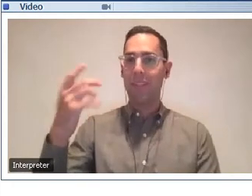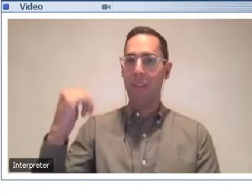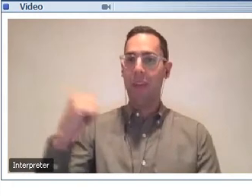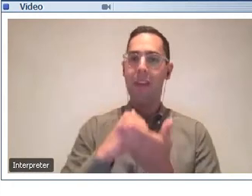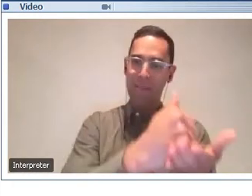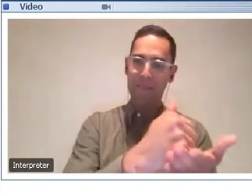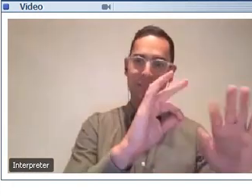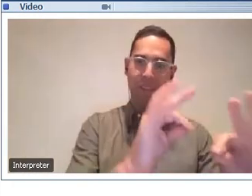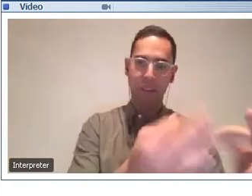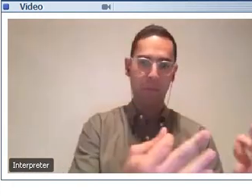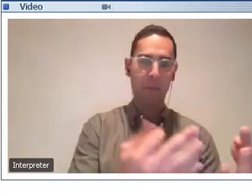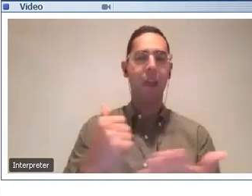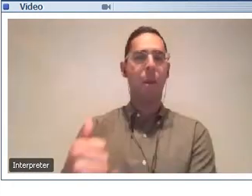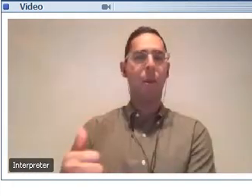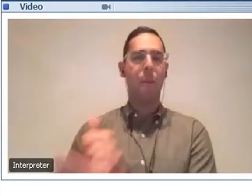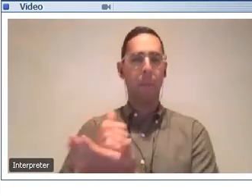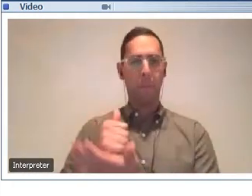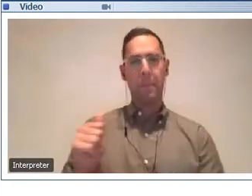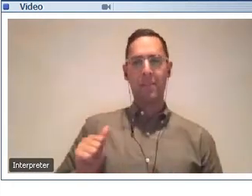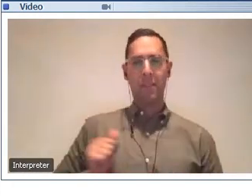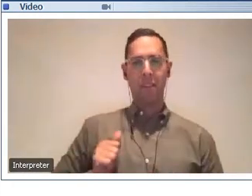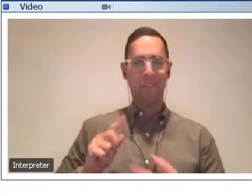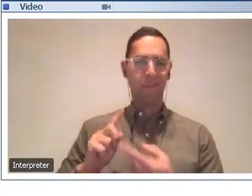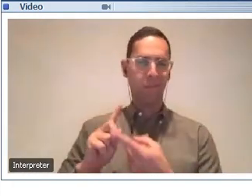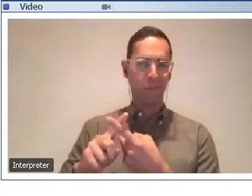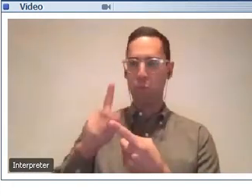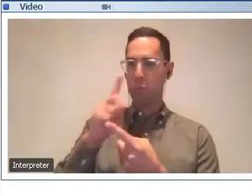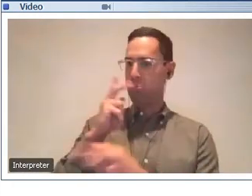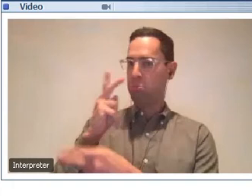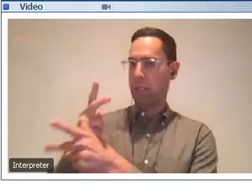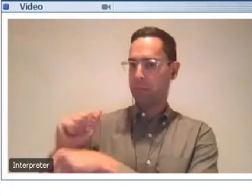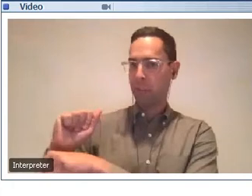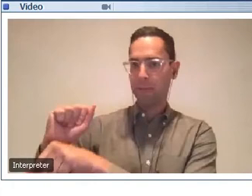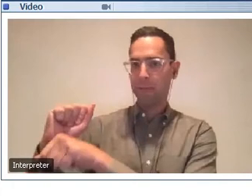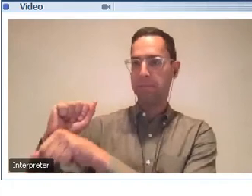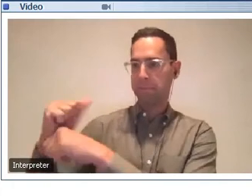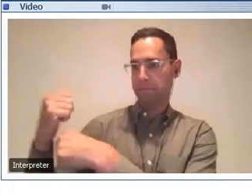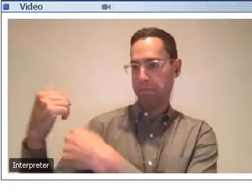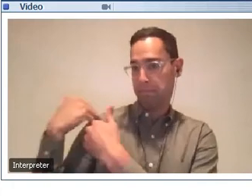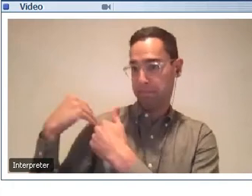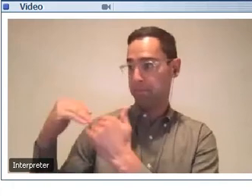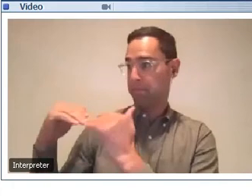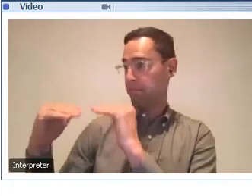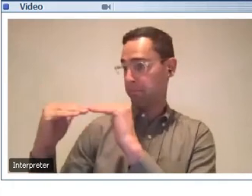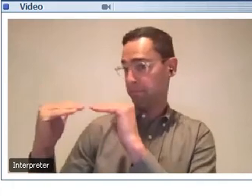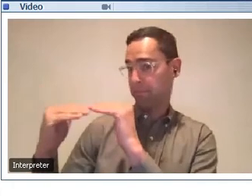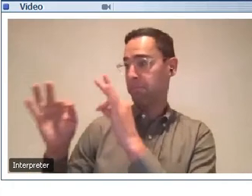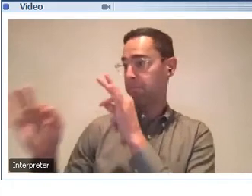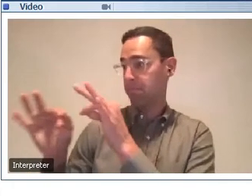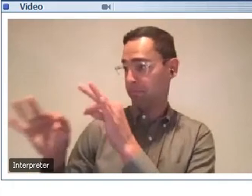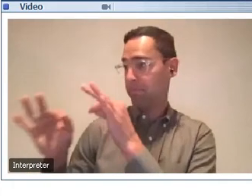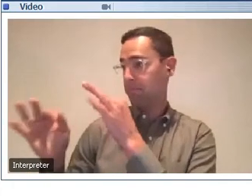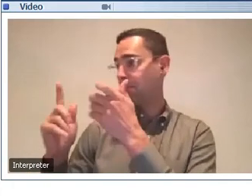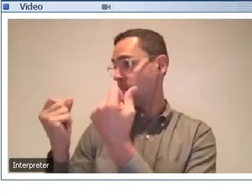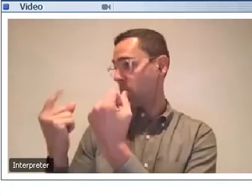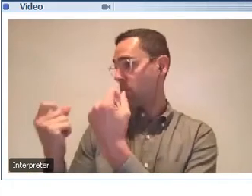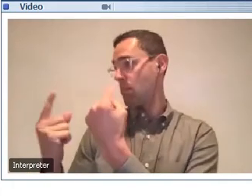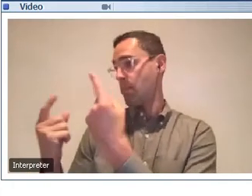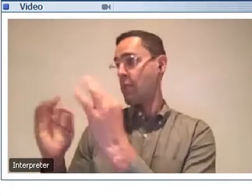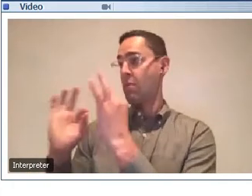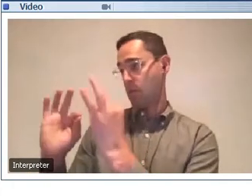me to maintain my obligations at my work with my colleagues and with the individuals who reported